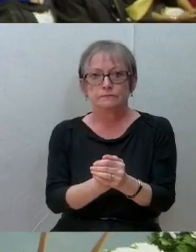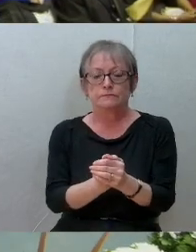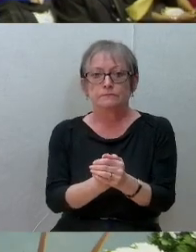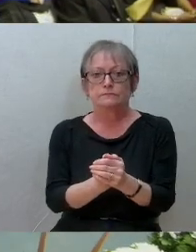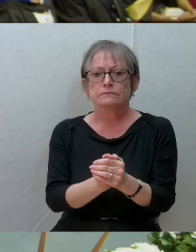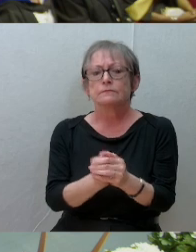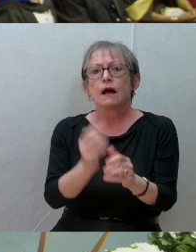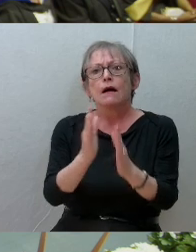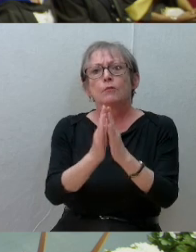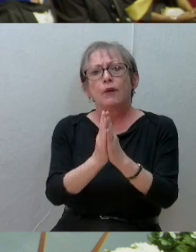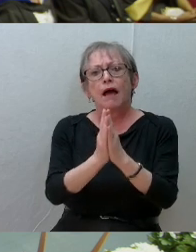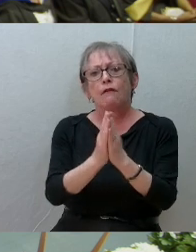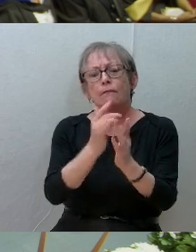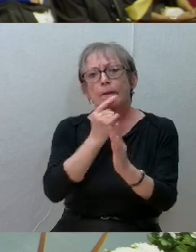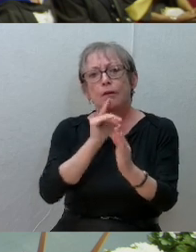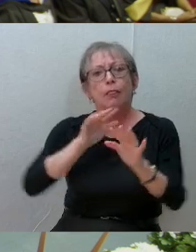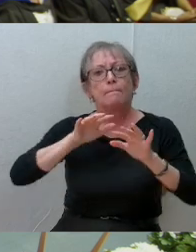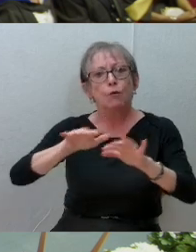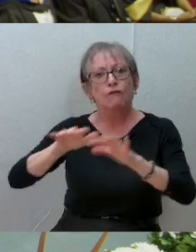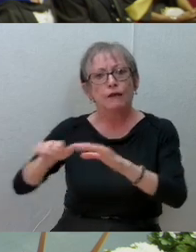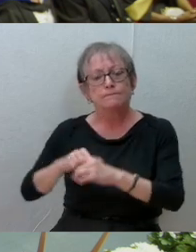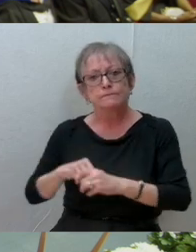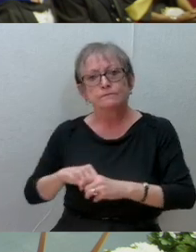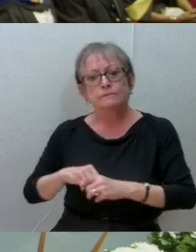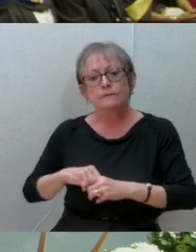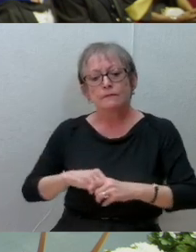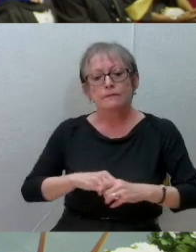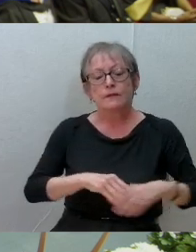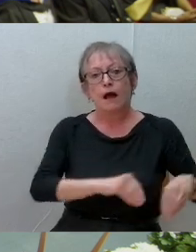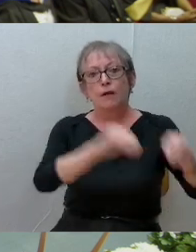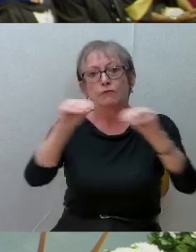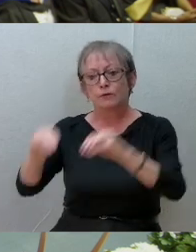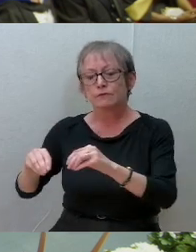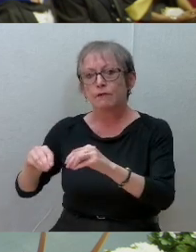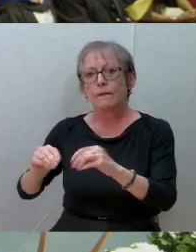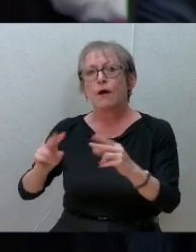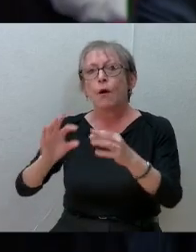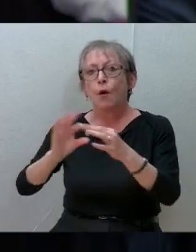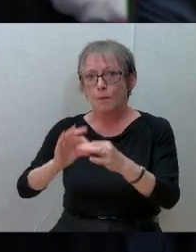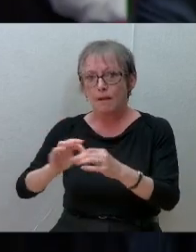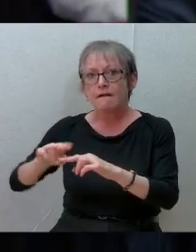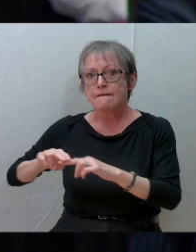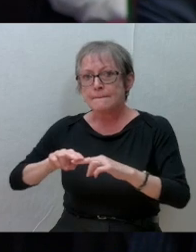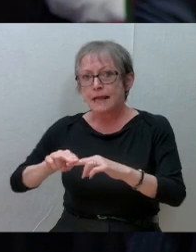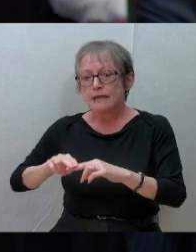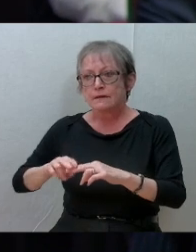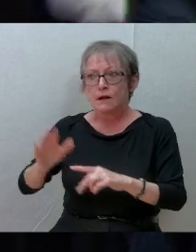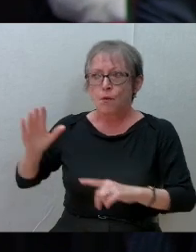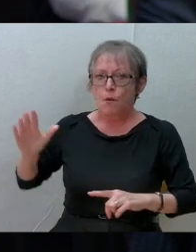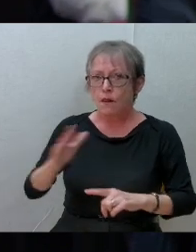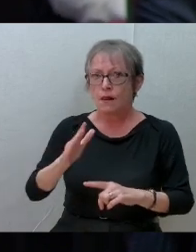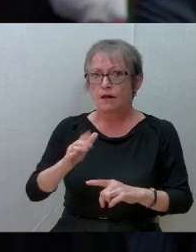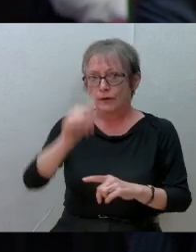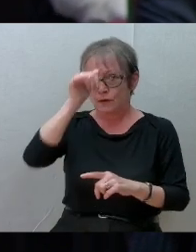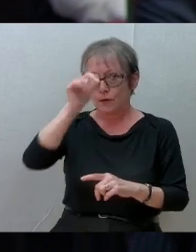of people on the move, people uprooted from their homes and families, that may you all come across